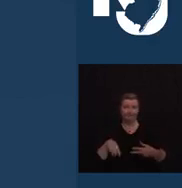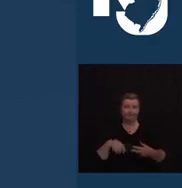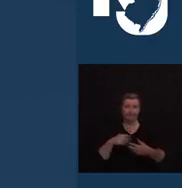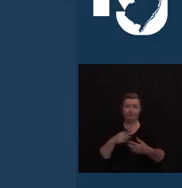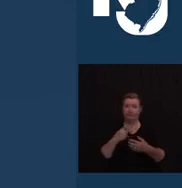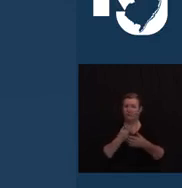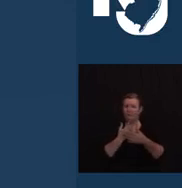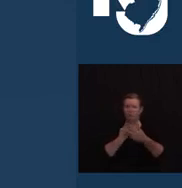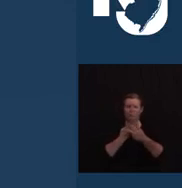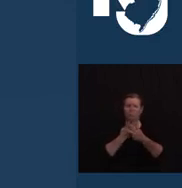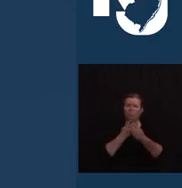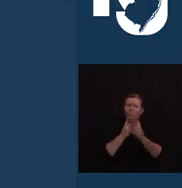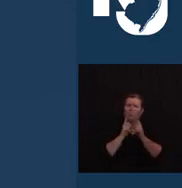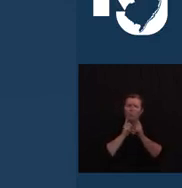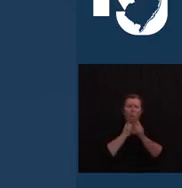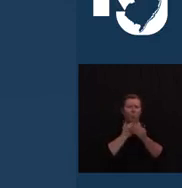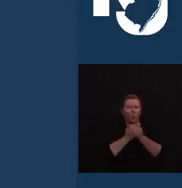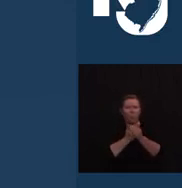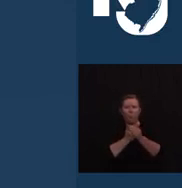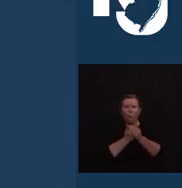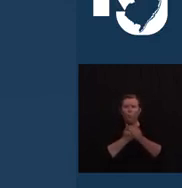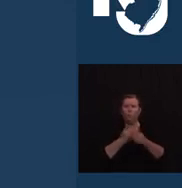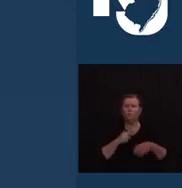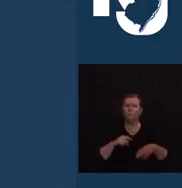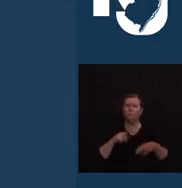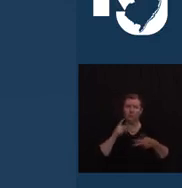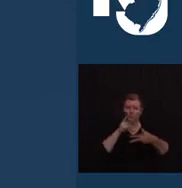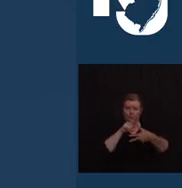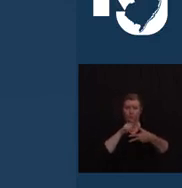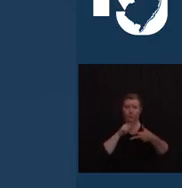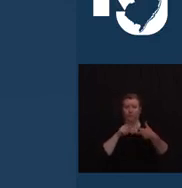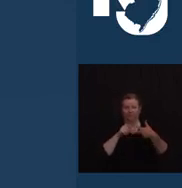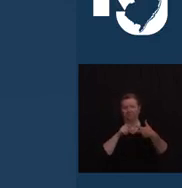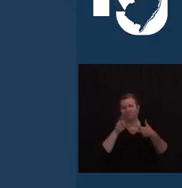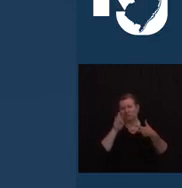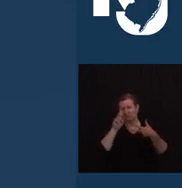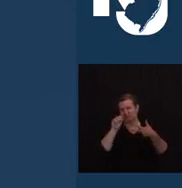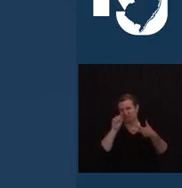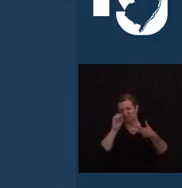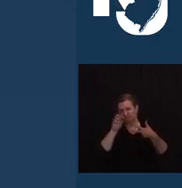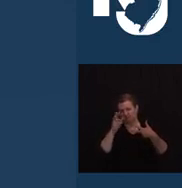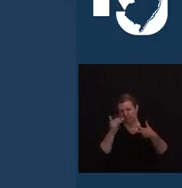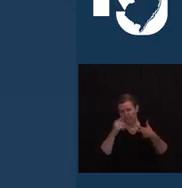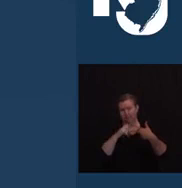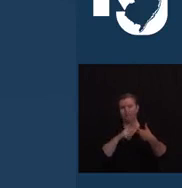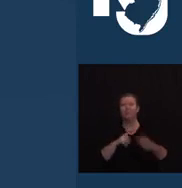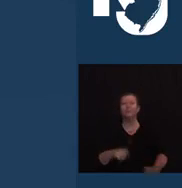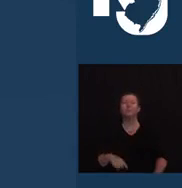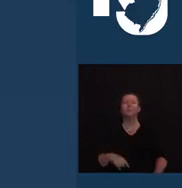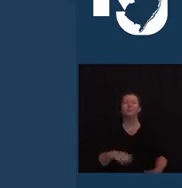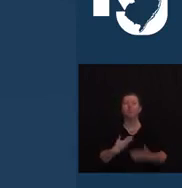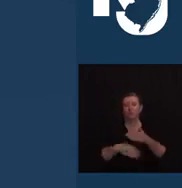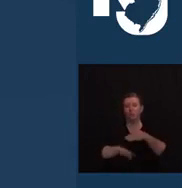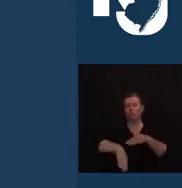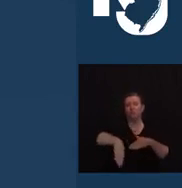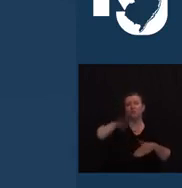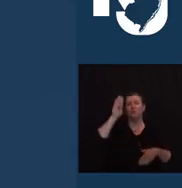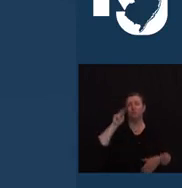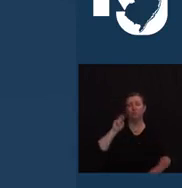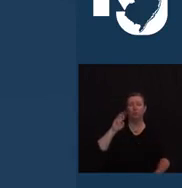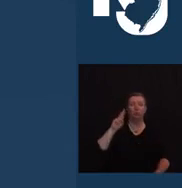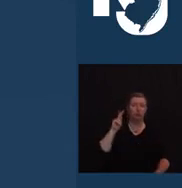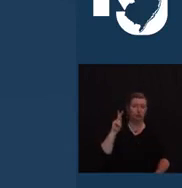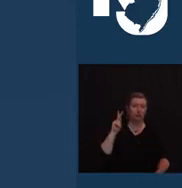Brenda was the first to pass. Again, Brenda's the daughter on the right. Born and raised in Newark and East Orange, she had most recently lived in